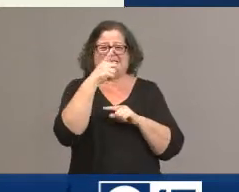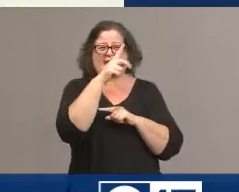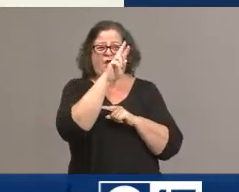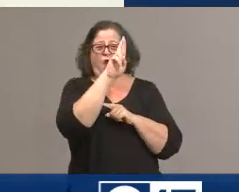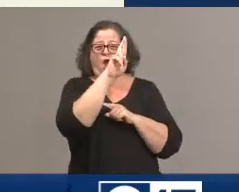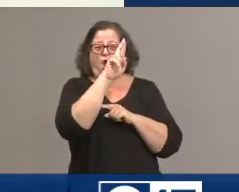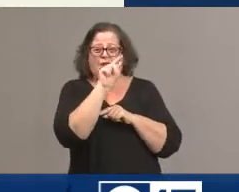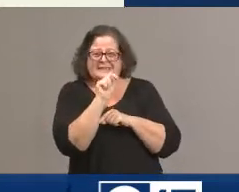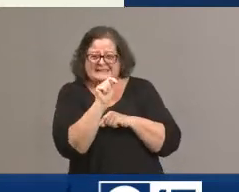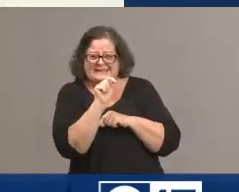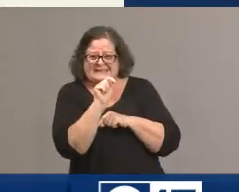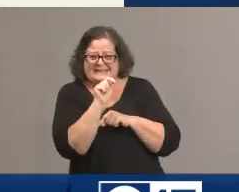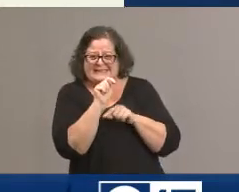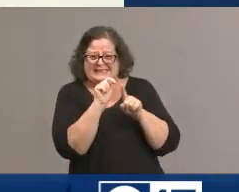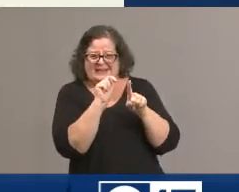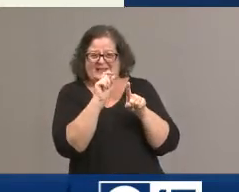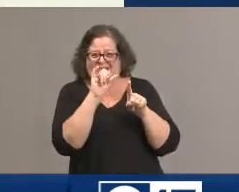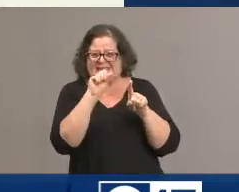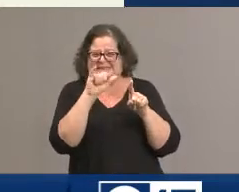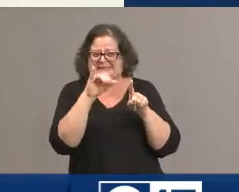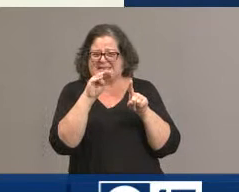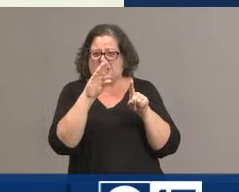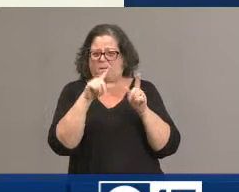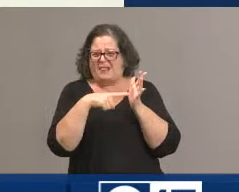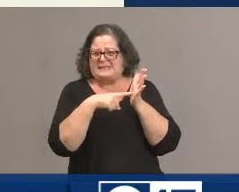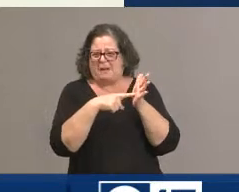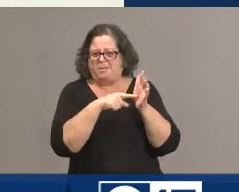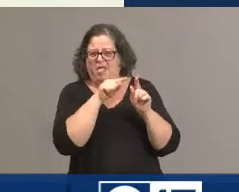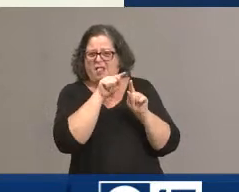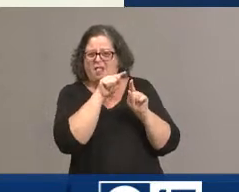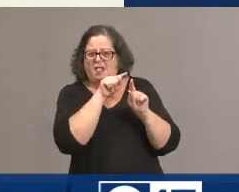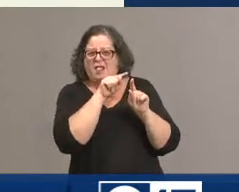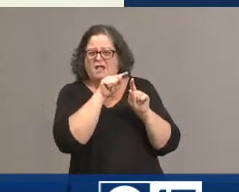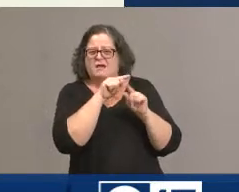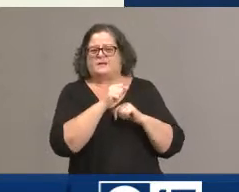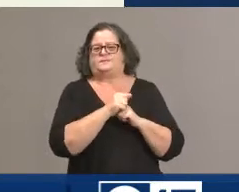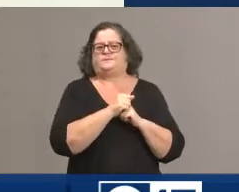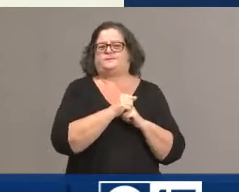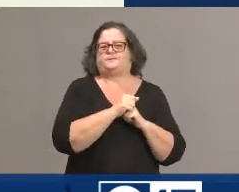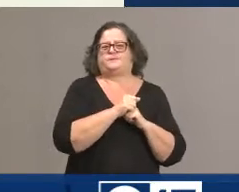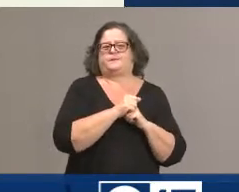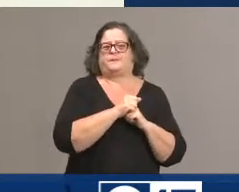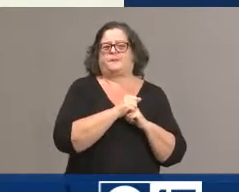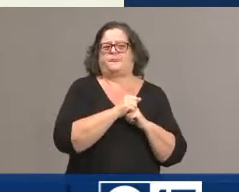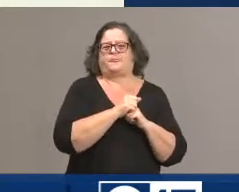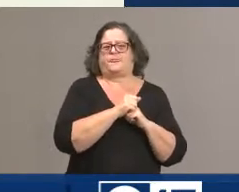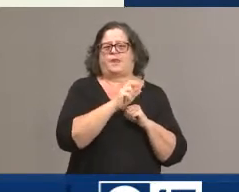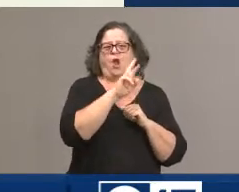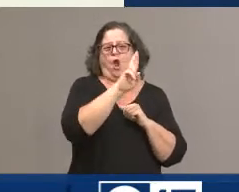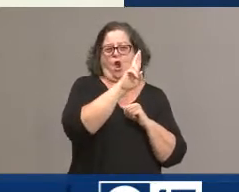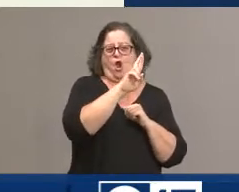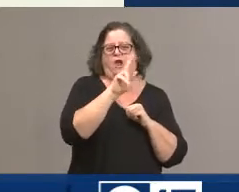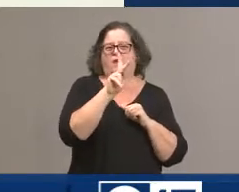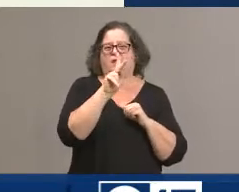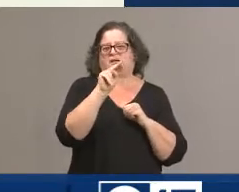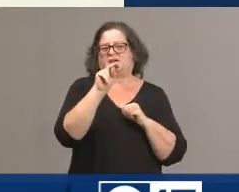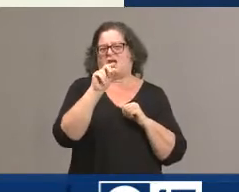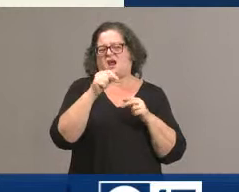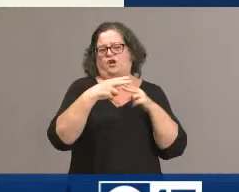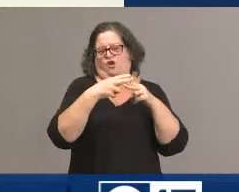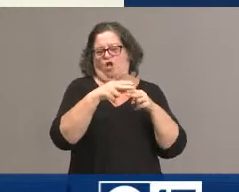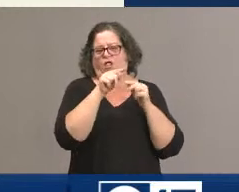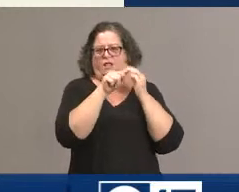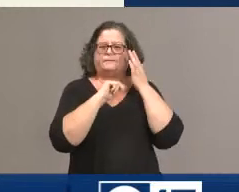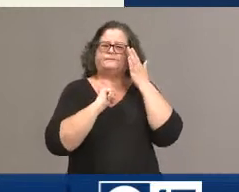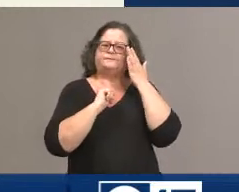that, epidemiologists call that R naught. And that shows the average number of people who become infected by